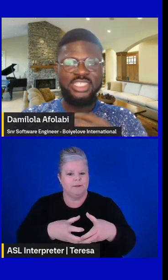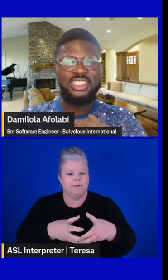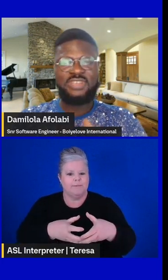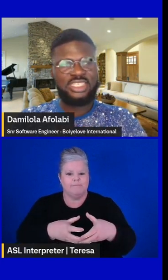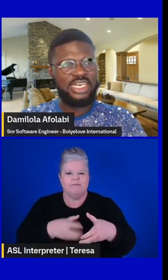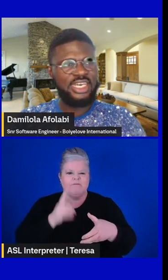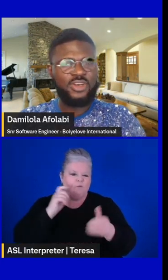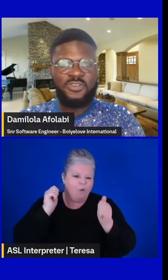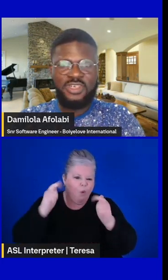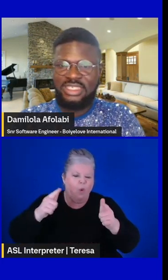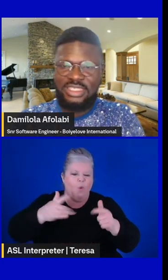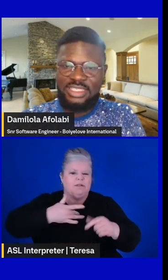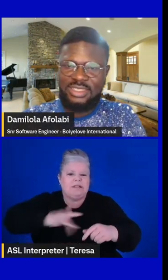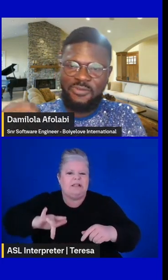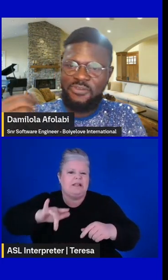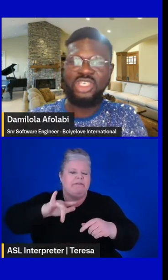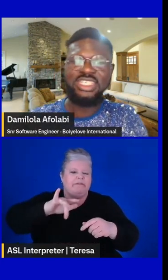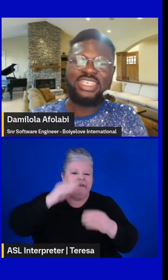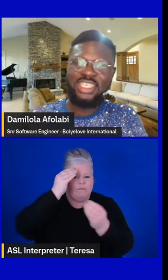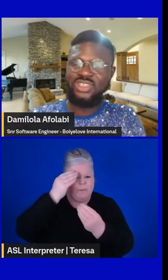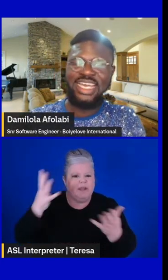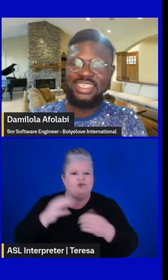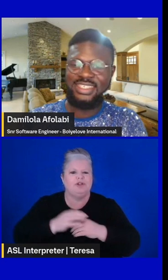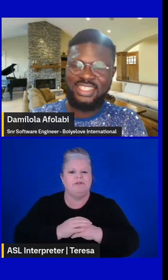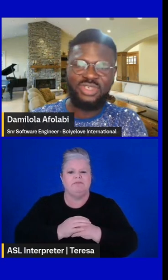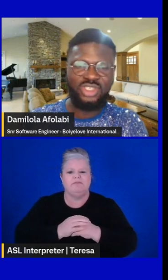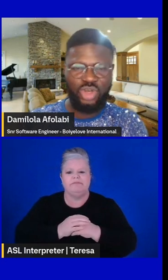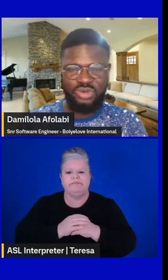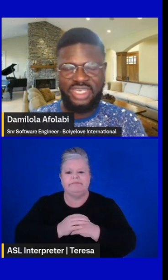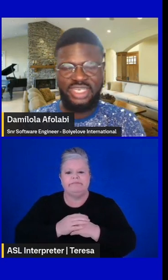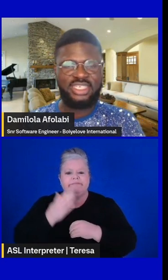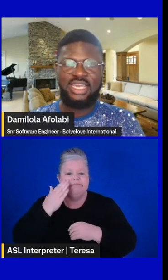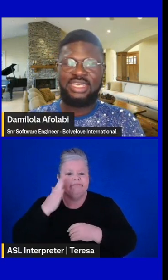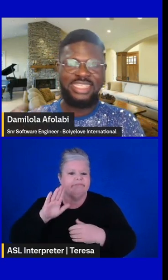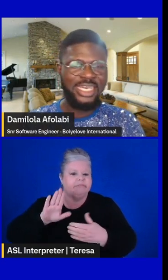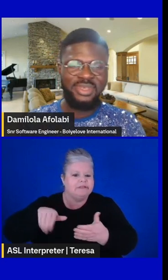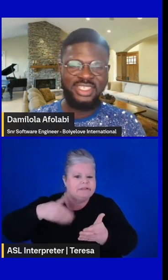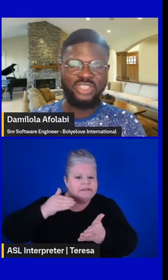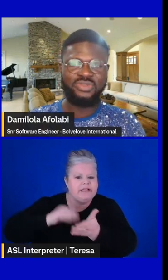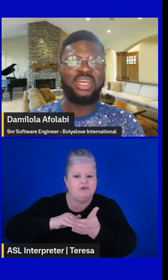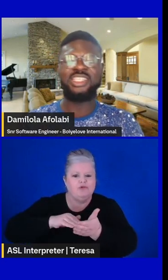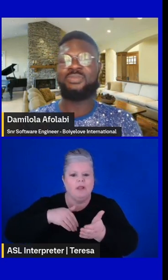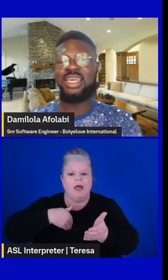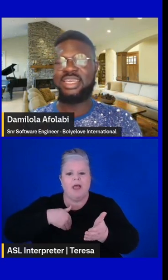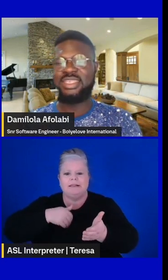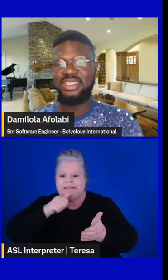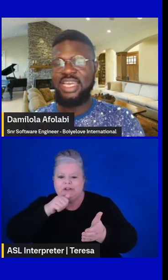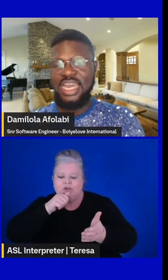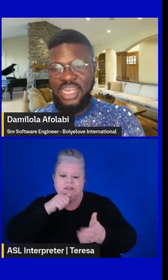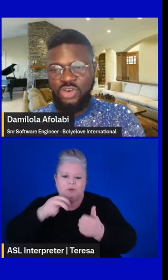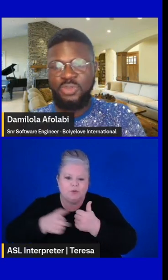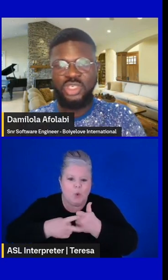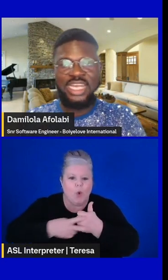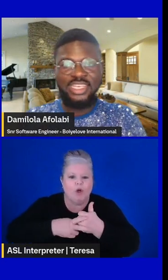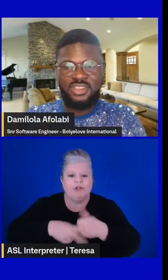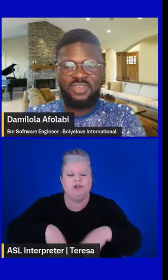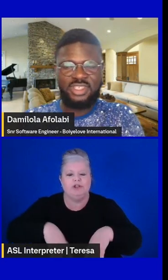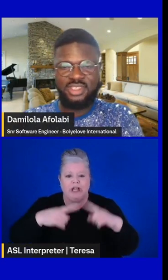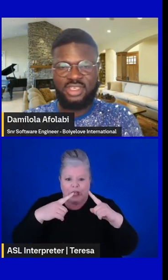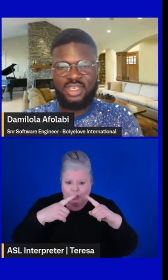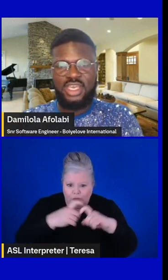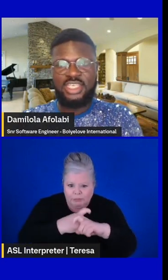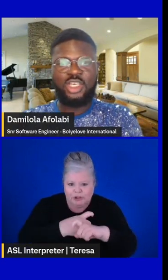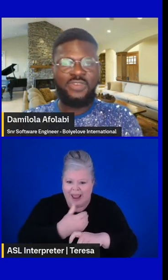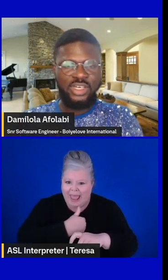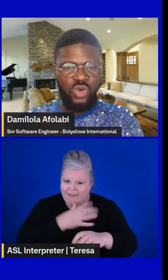all sensitive data. It offers features like centralized secret storage, dynamic secret management, and encryption as a